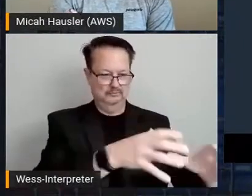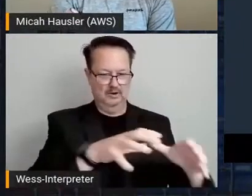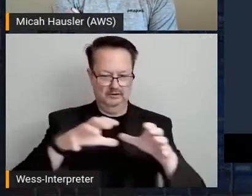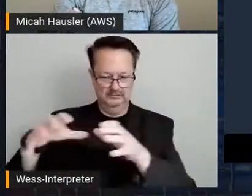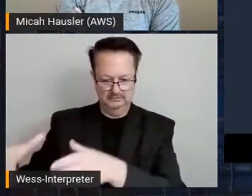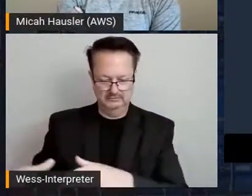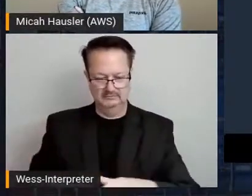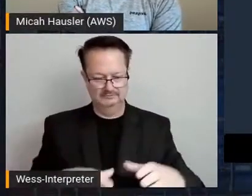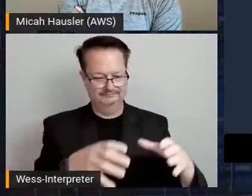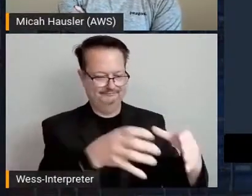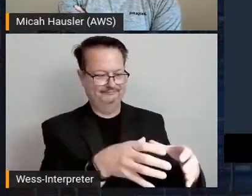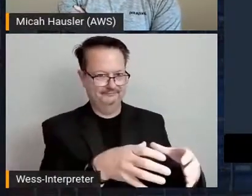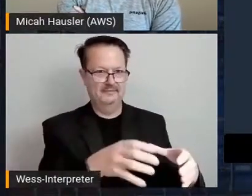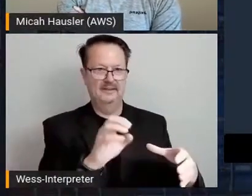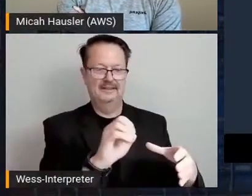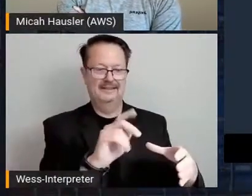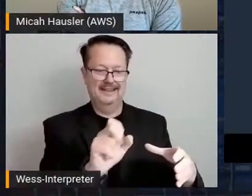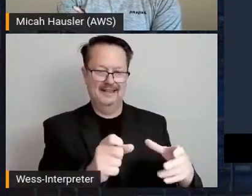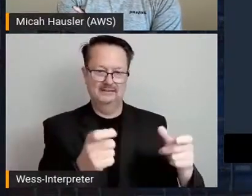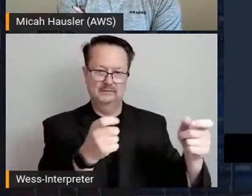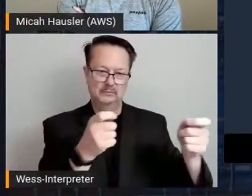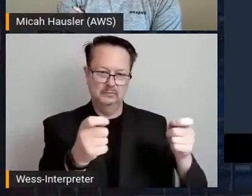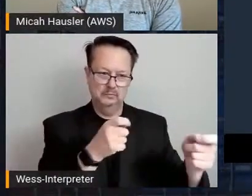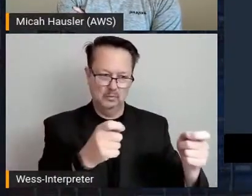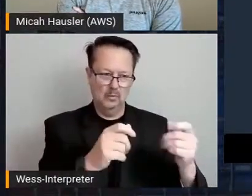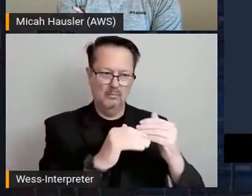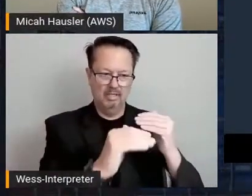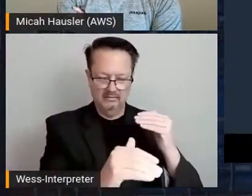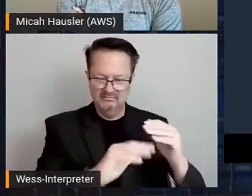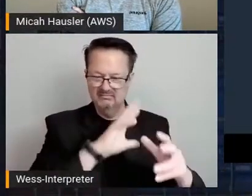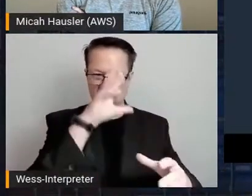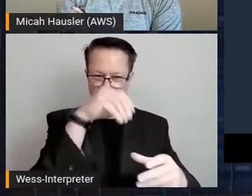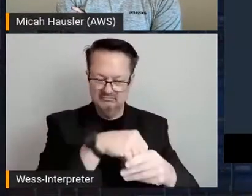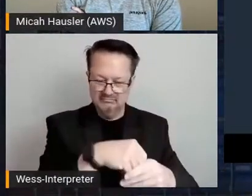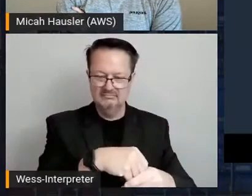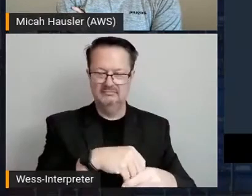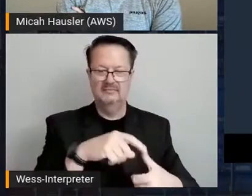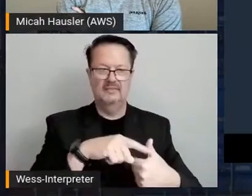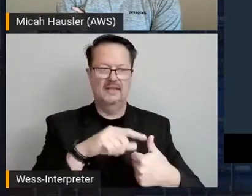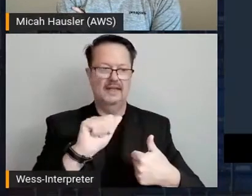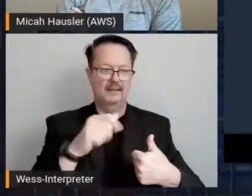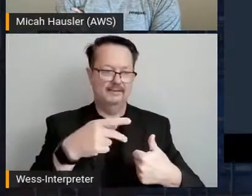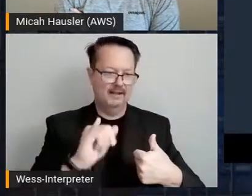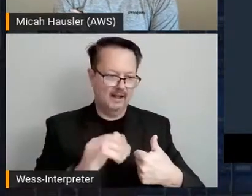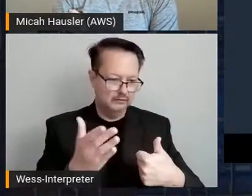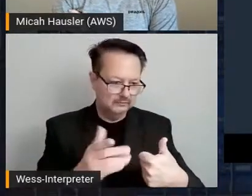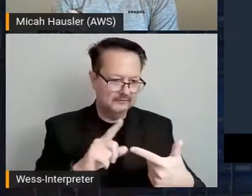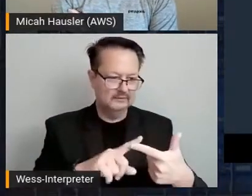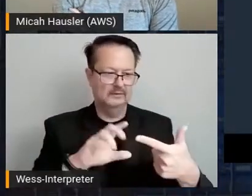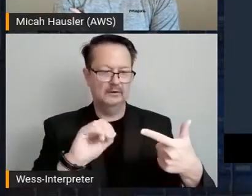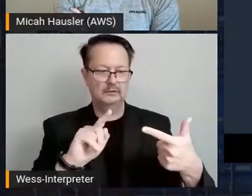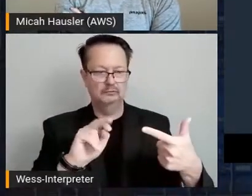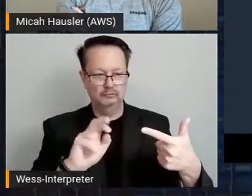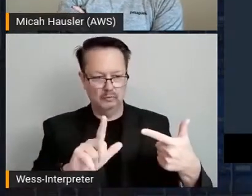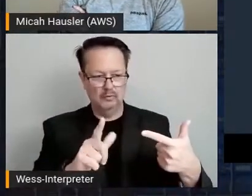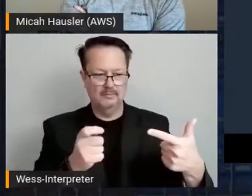have the EKS control plane, which consists of the API server, the controller manager, the